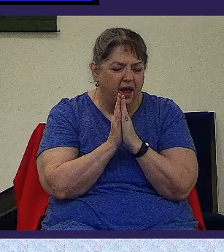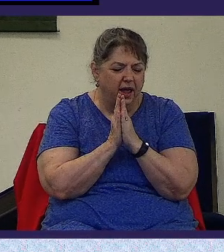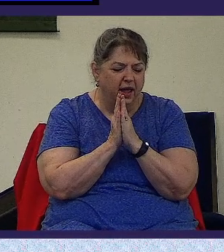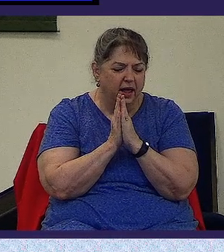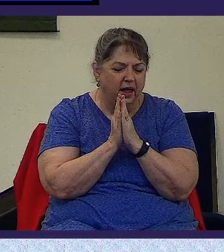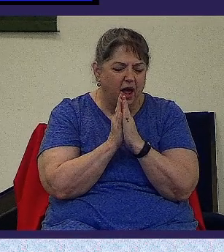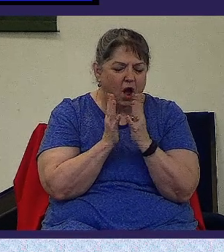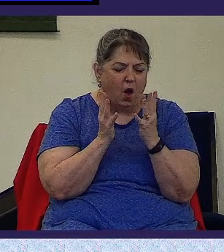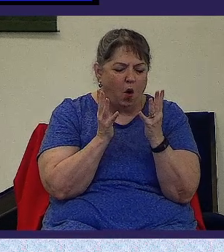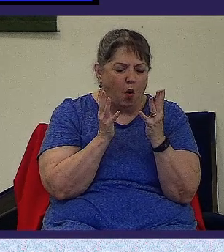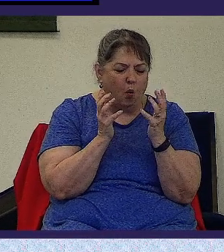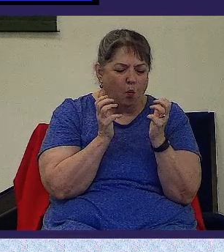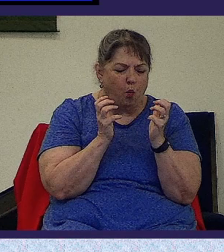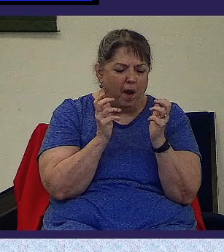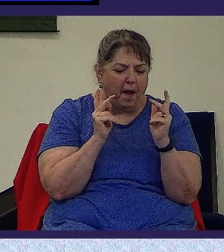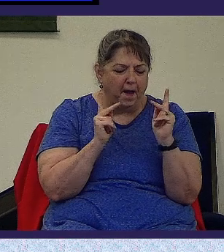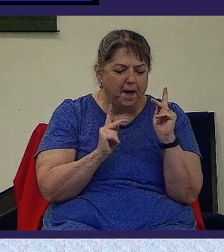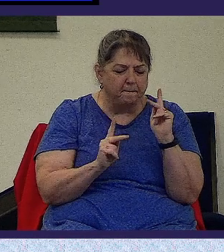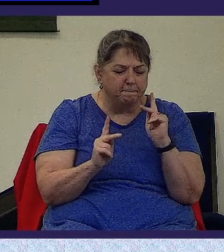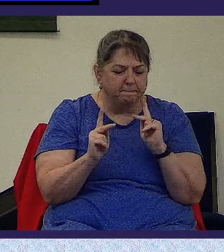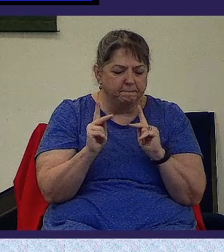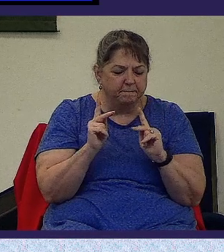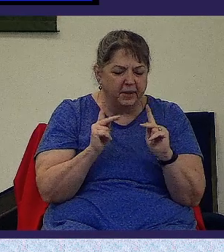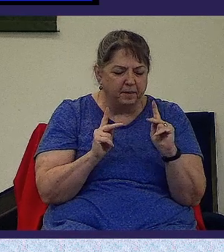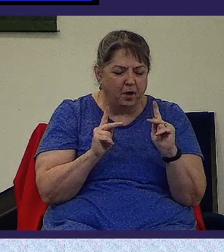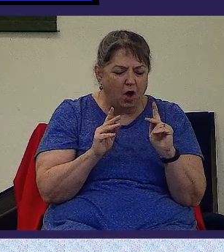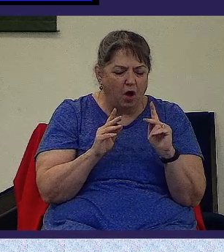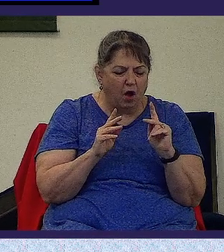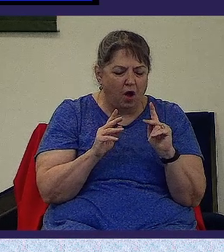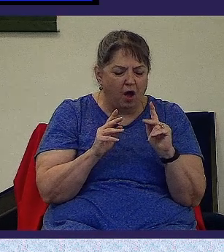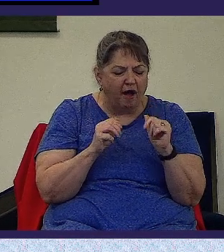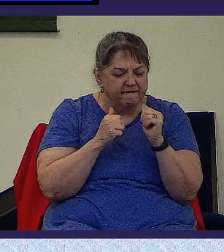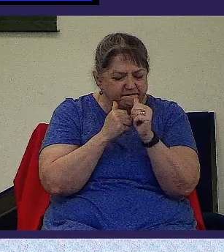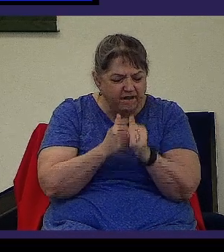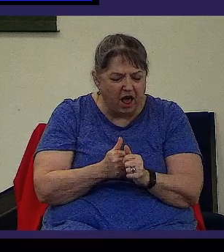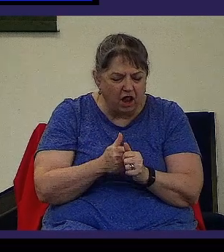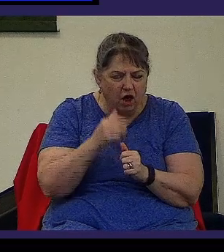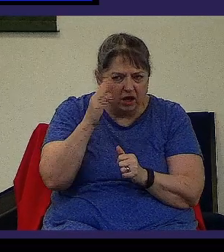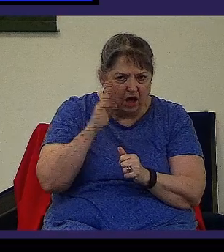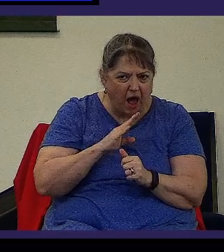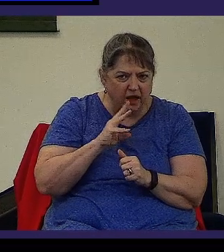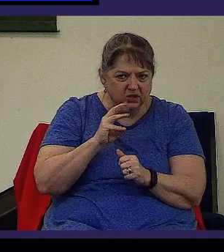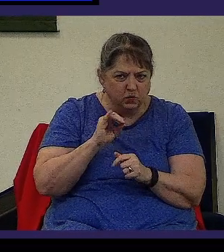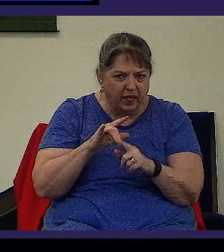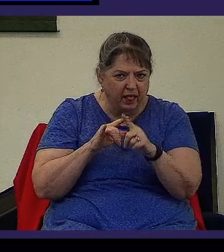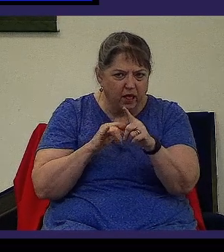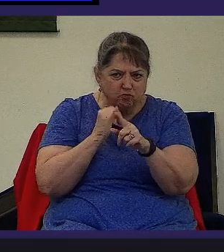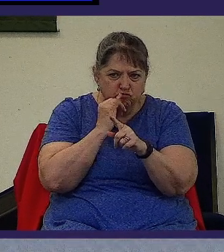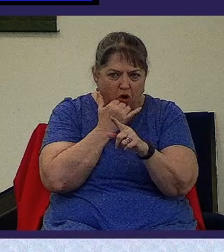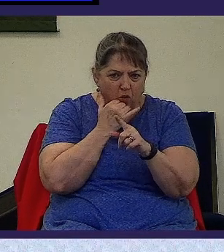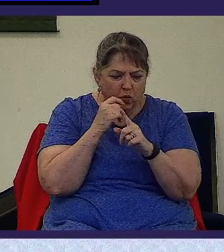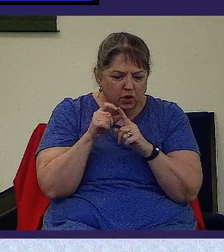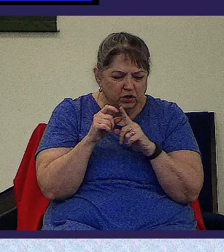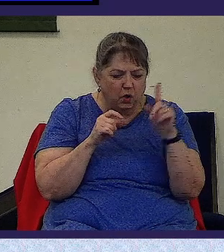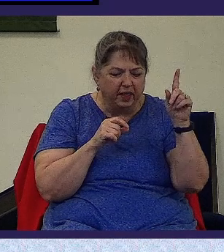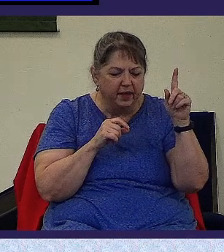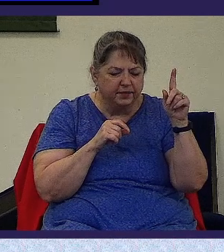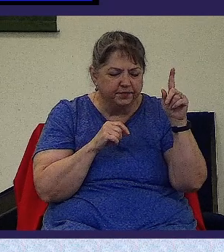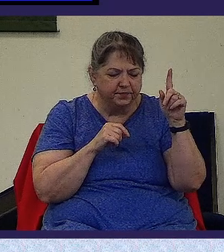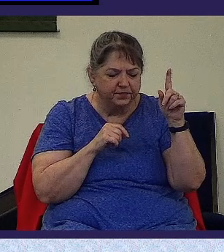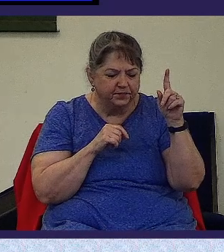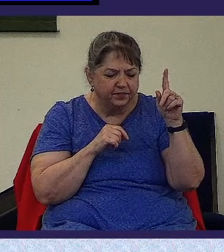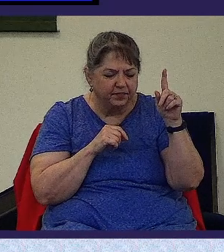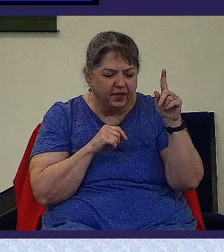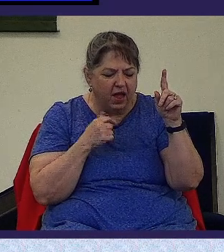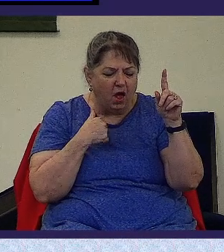that is totally sensitive and open to the will of god that has a whole lot to do with how we started this year remember something more in 24 so